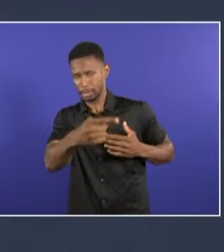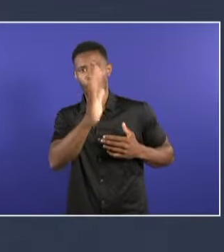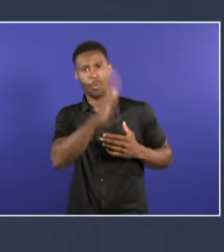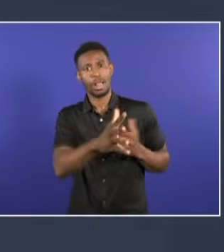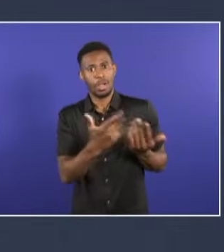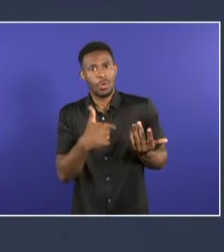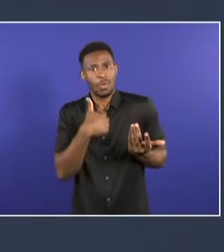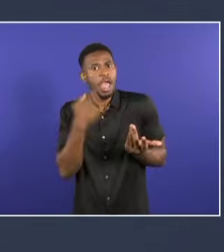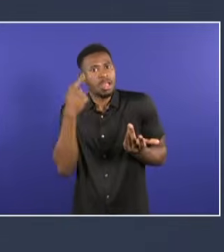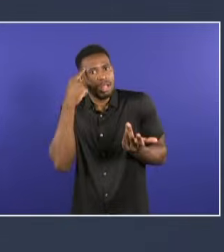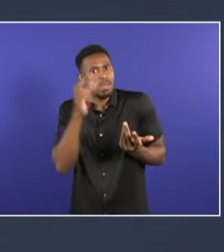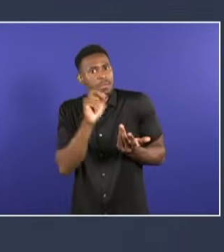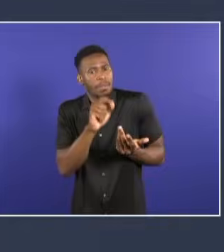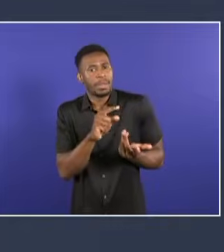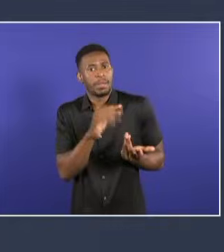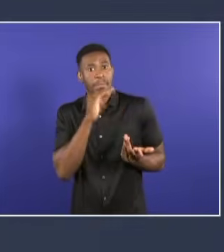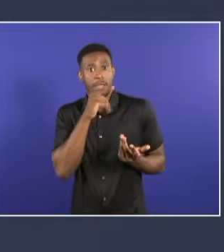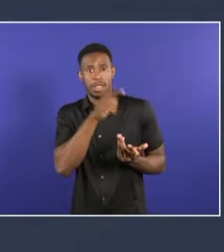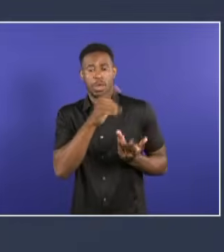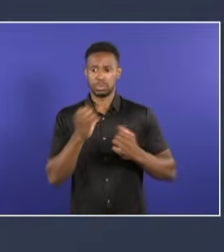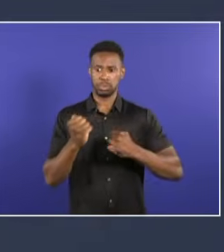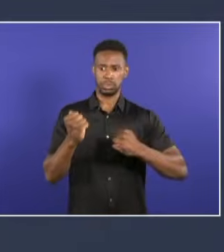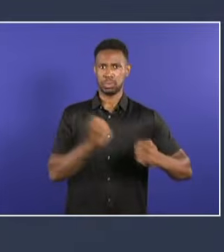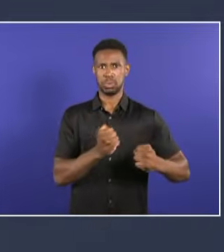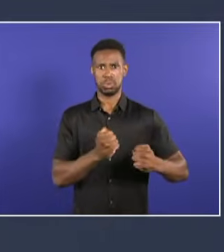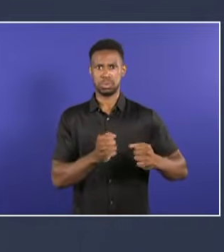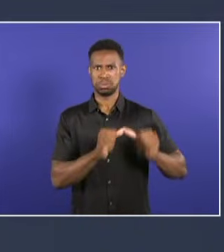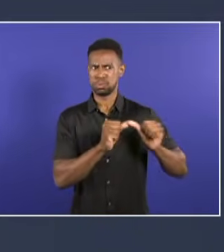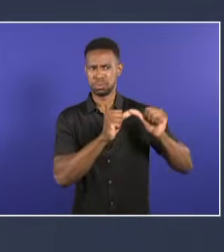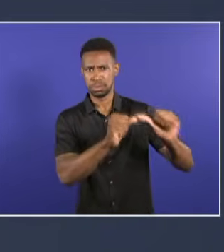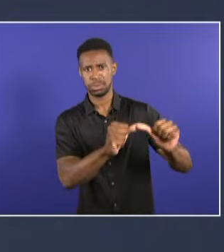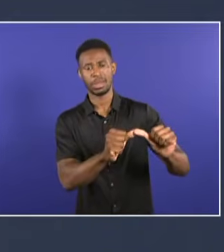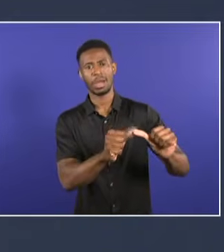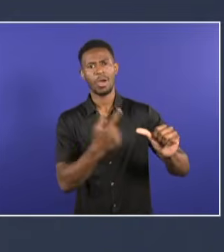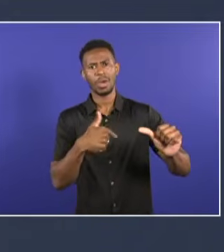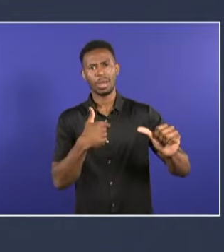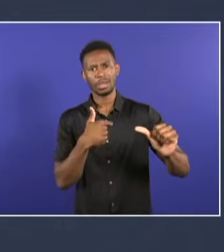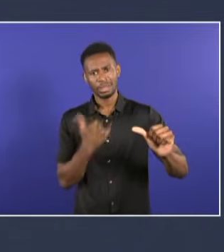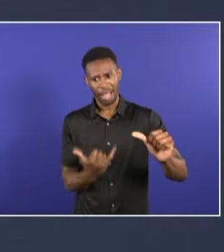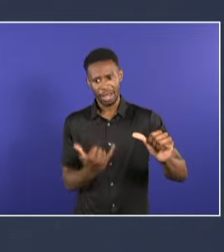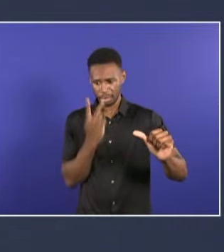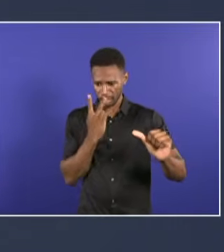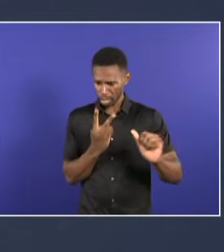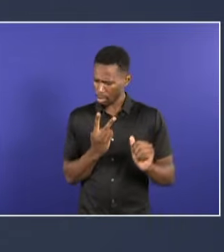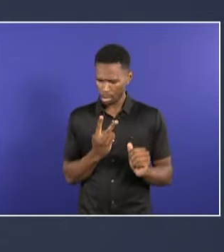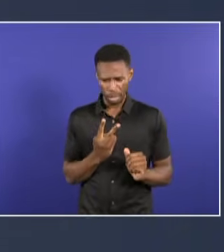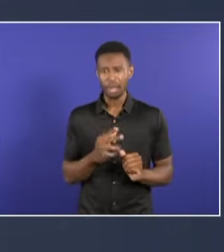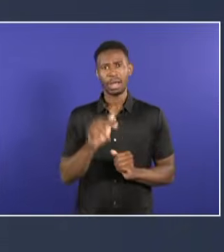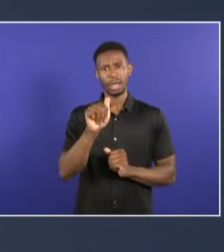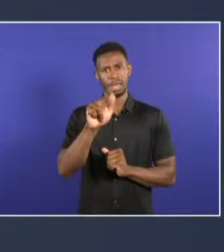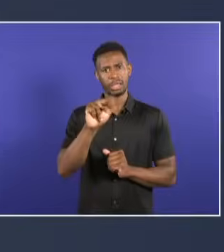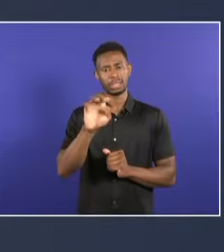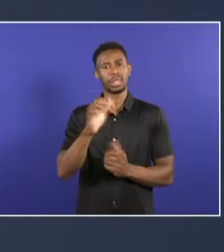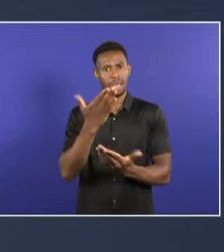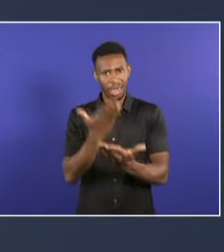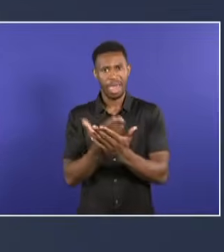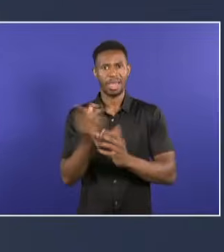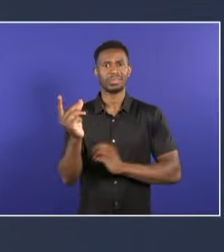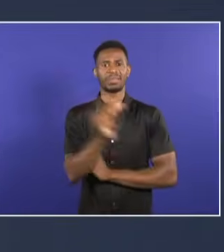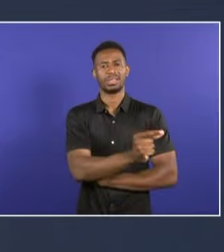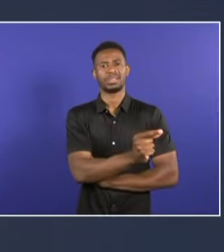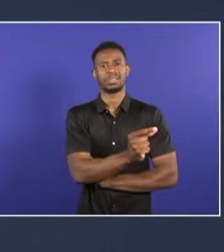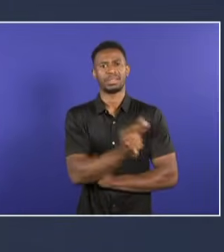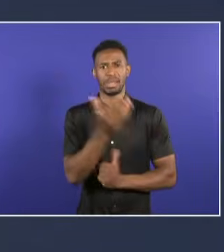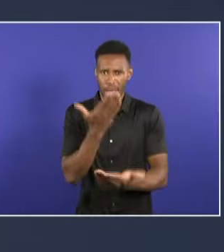inevitable, was simply not true. The ANC could be beaten. And at the same time as that,